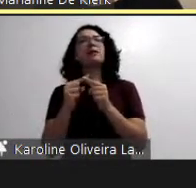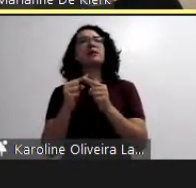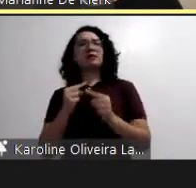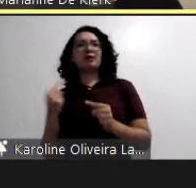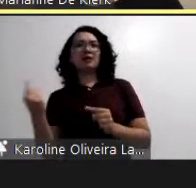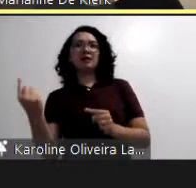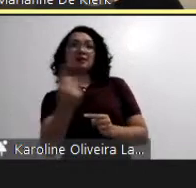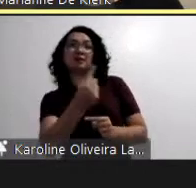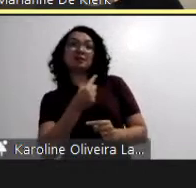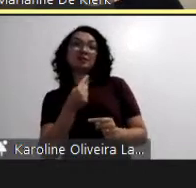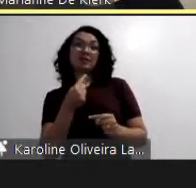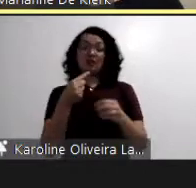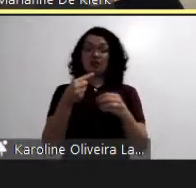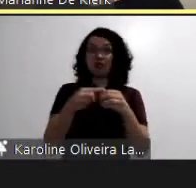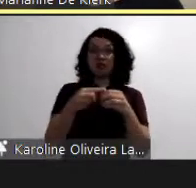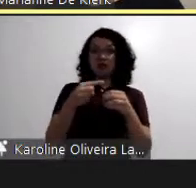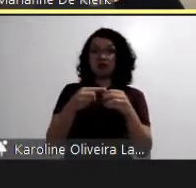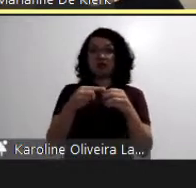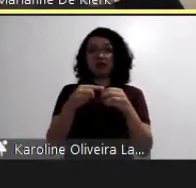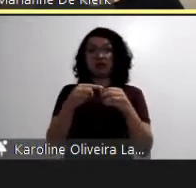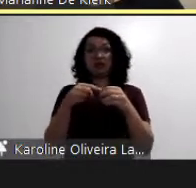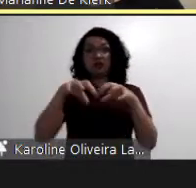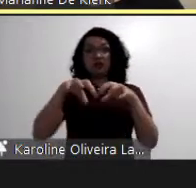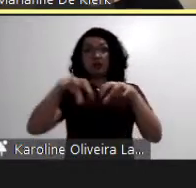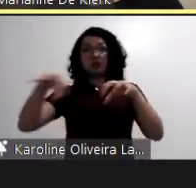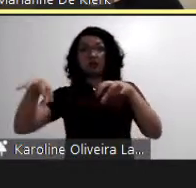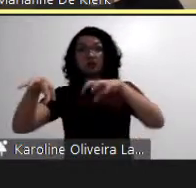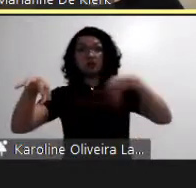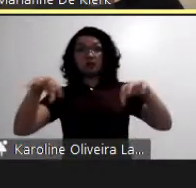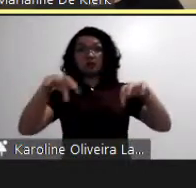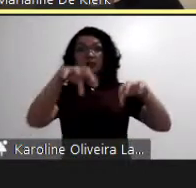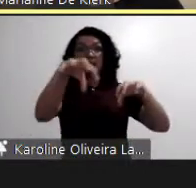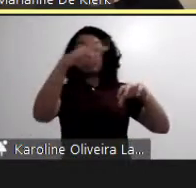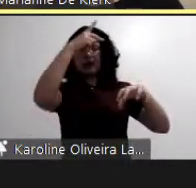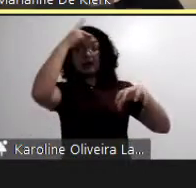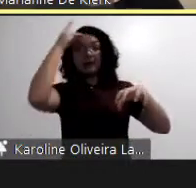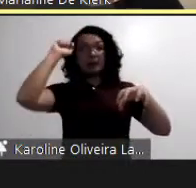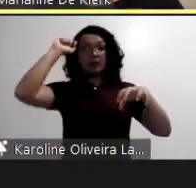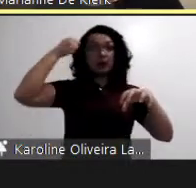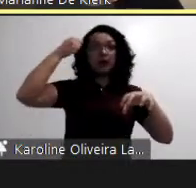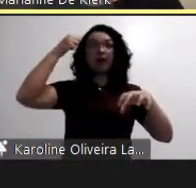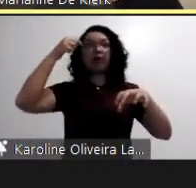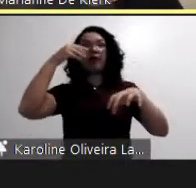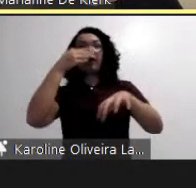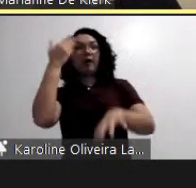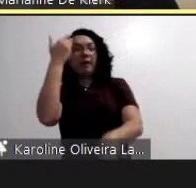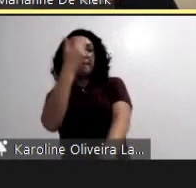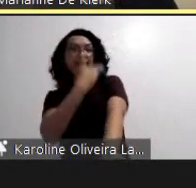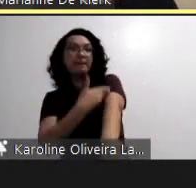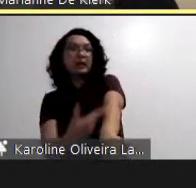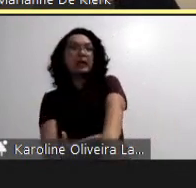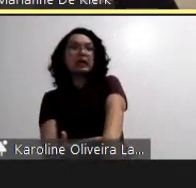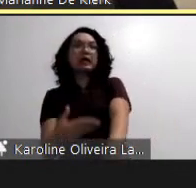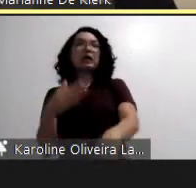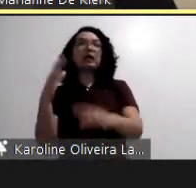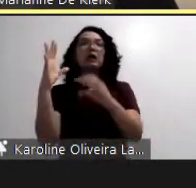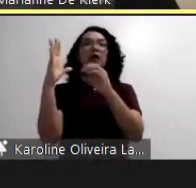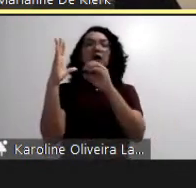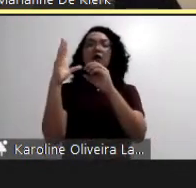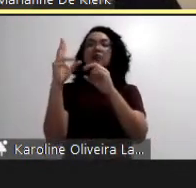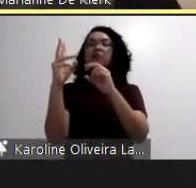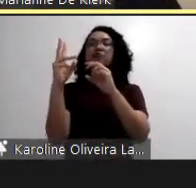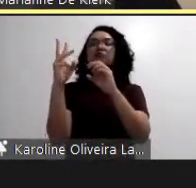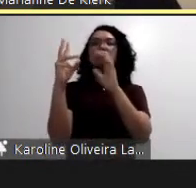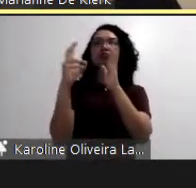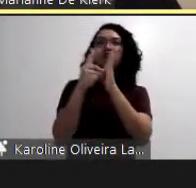white people, Indians could go, the white desirable areas in the center, and then everybody else